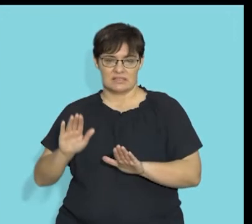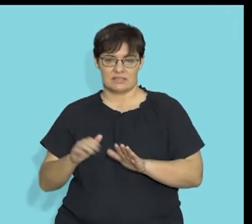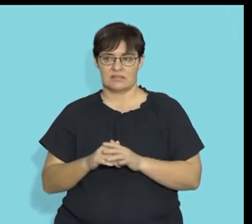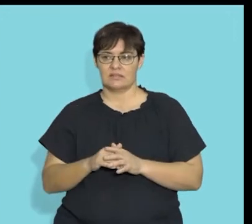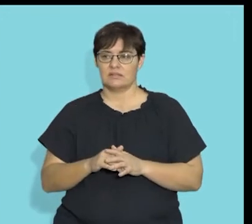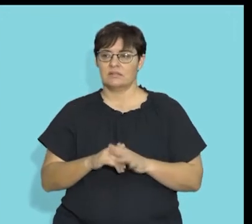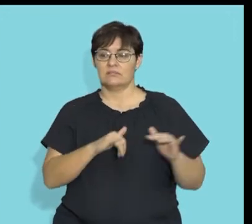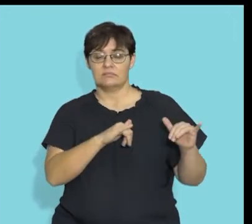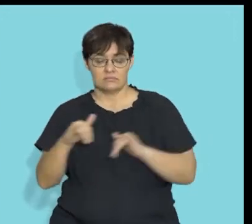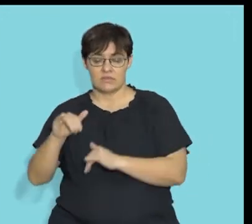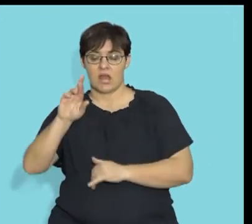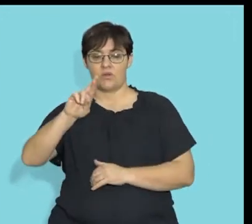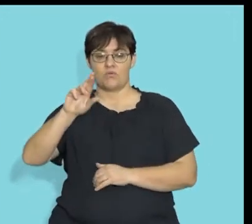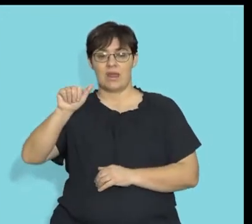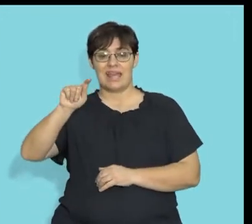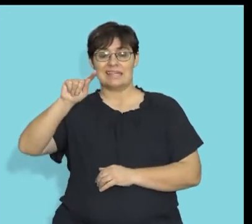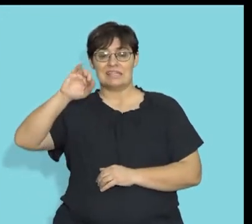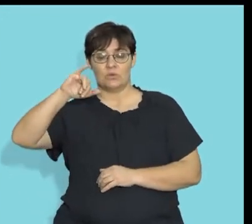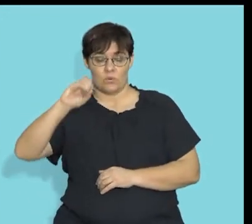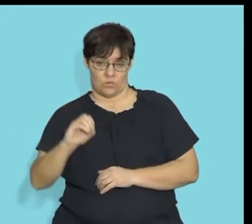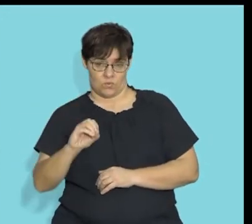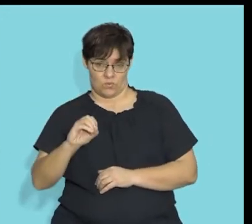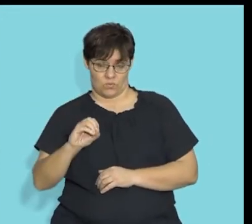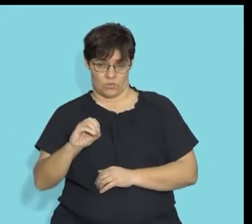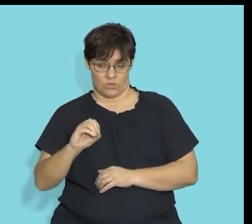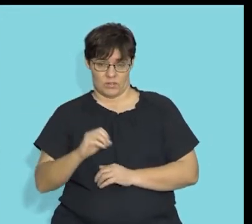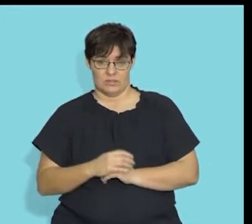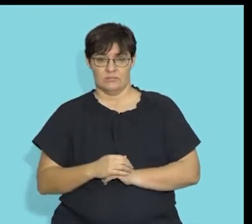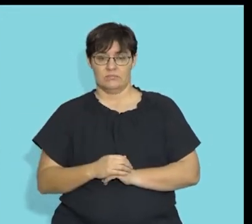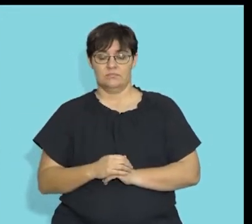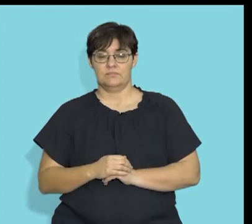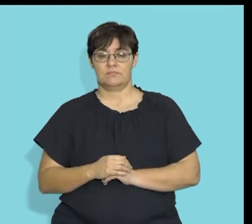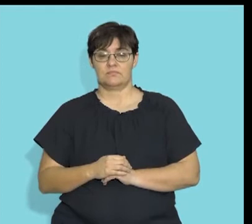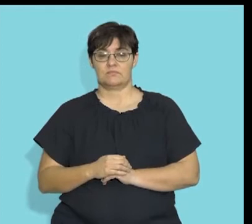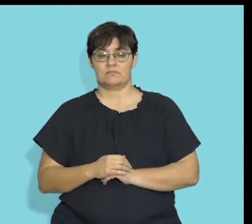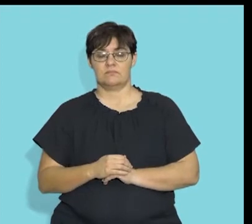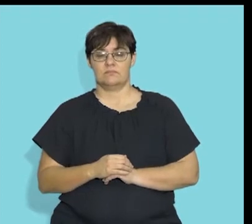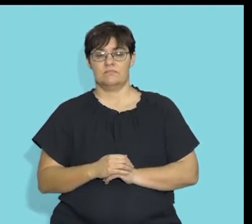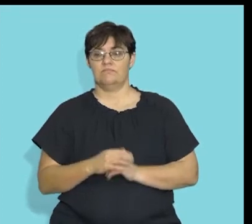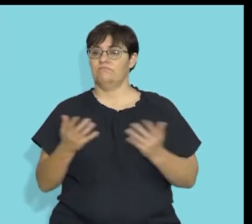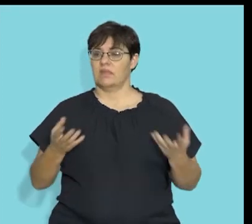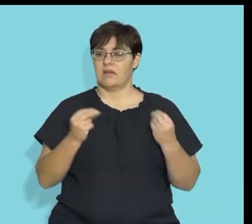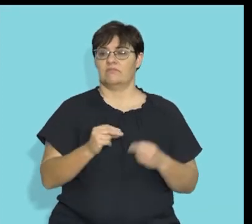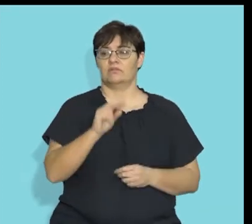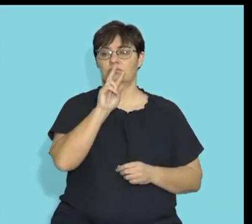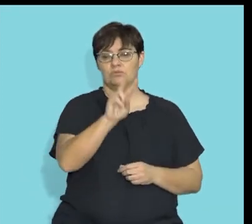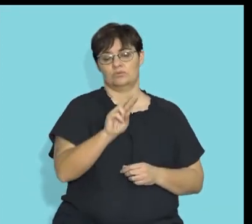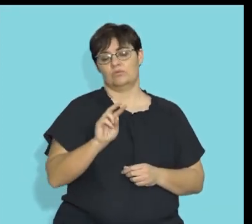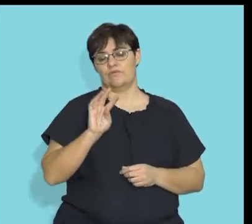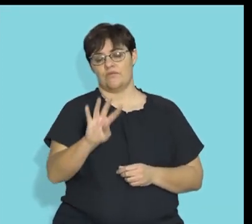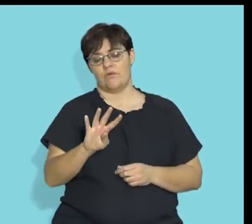is a common ratio between terms. So essentially, if I had the pattern